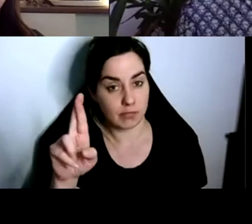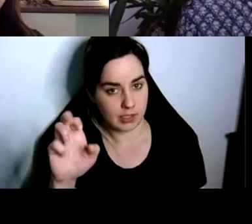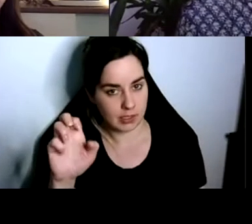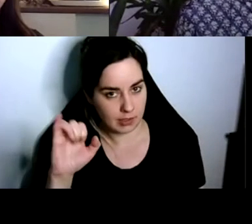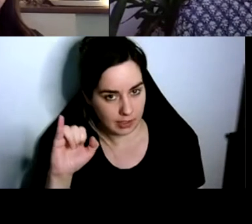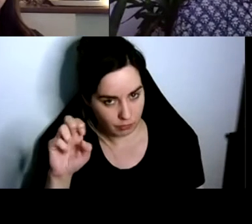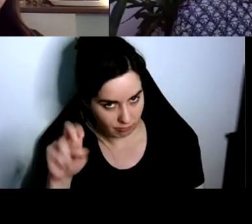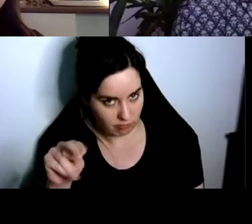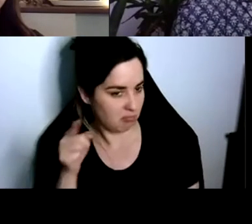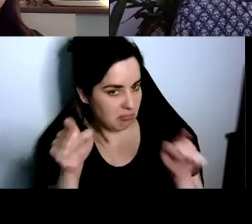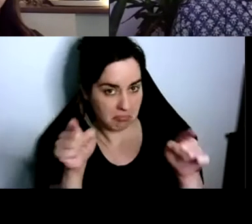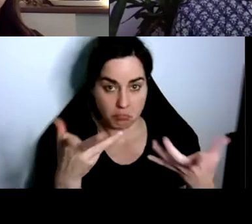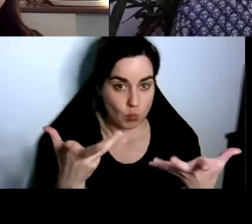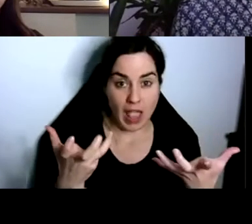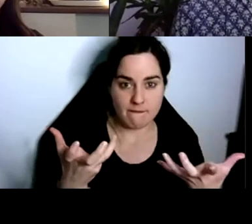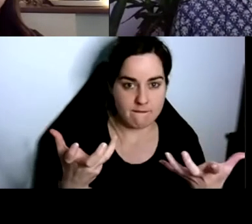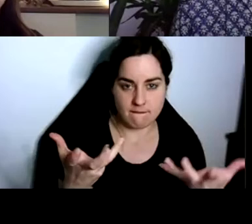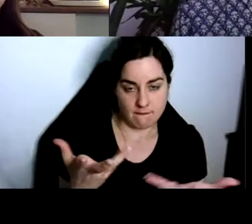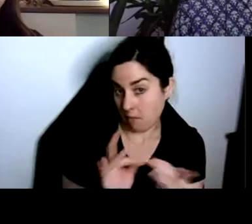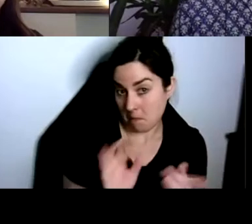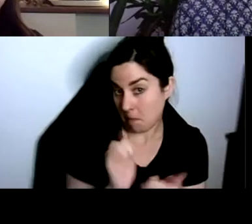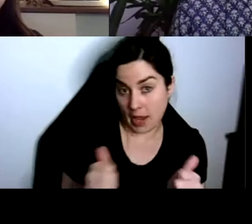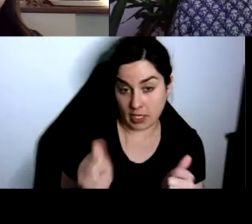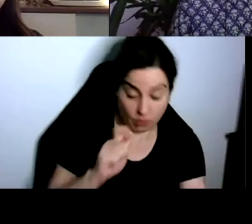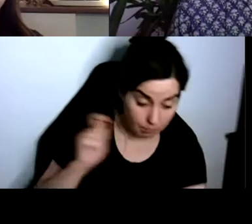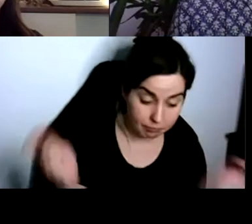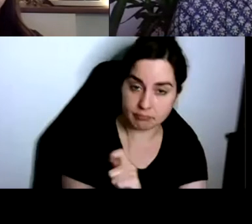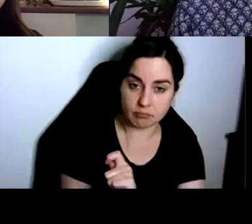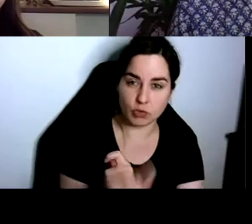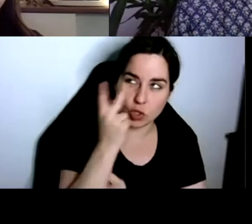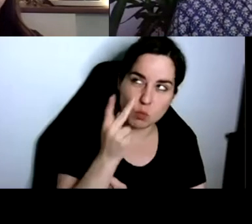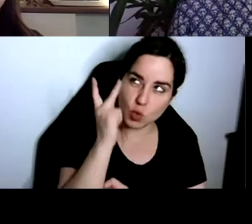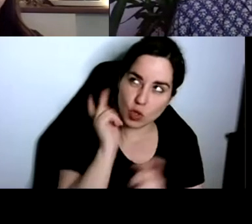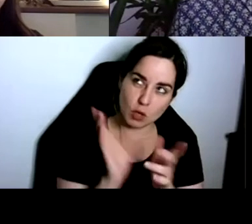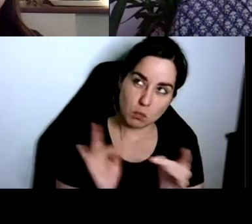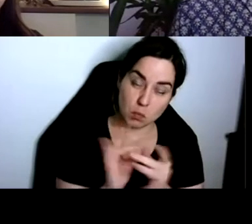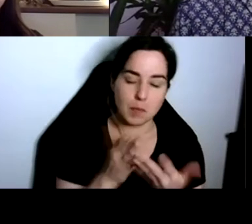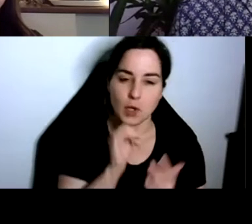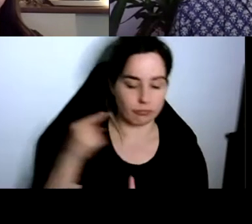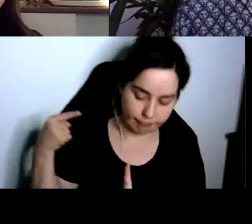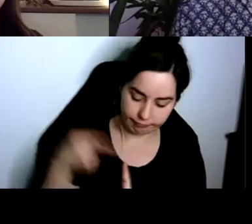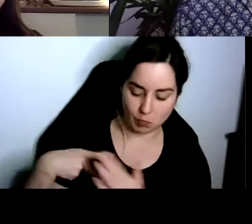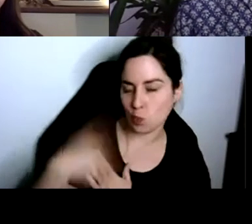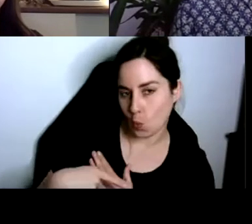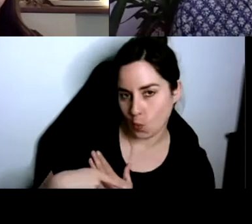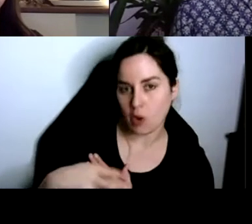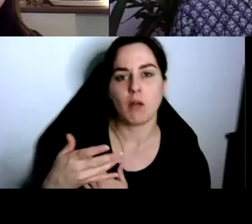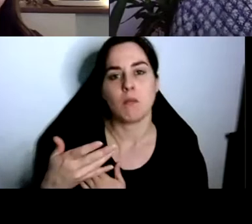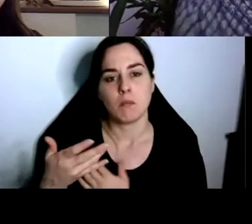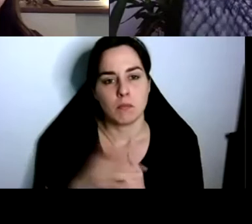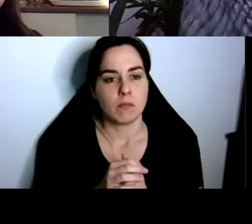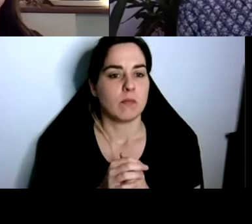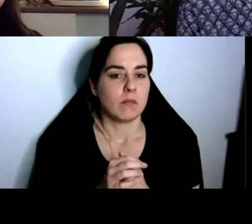any changes to reflect on that may not be about just festival programming itself or like the